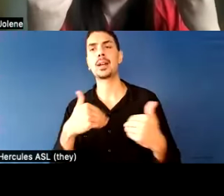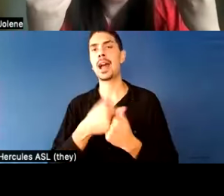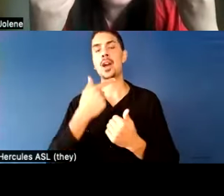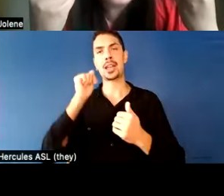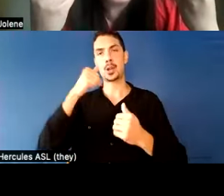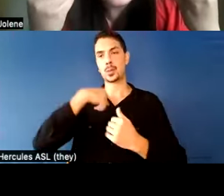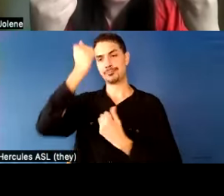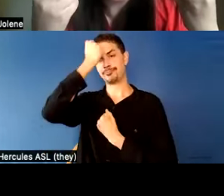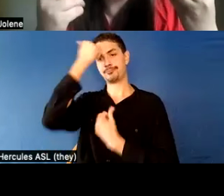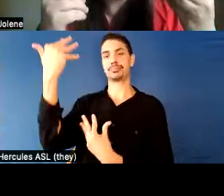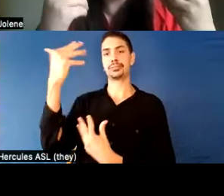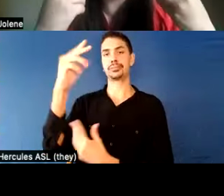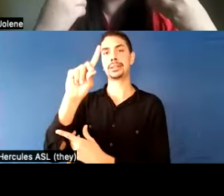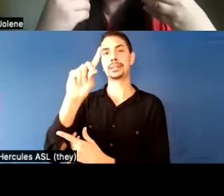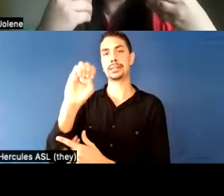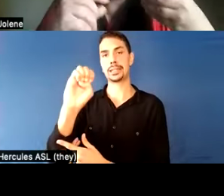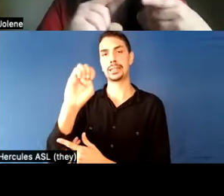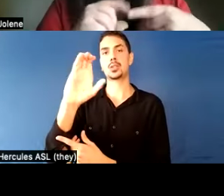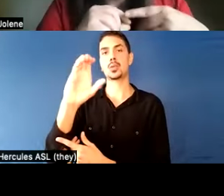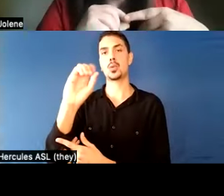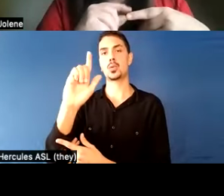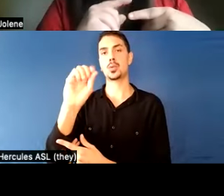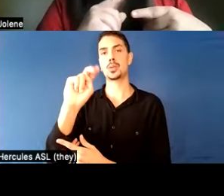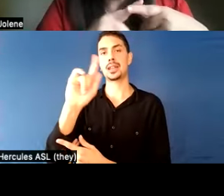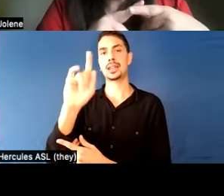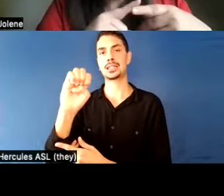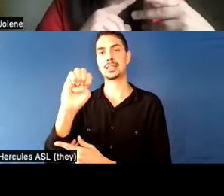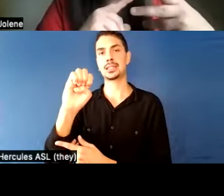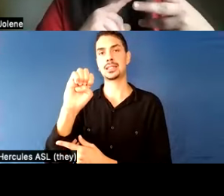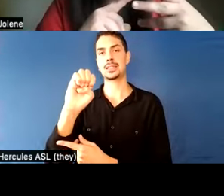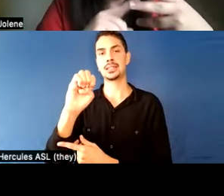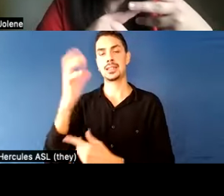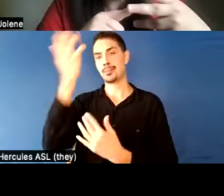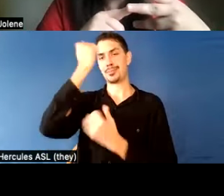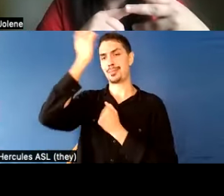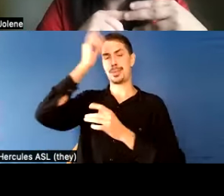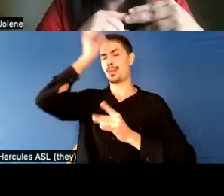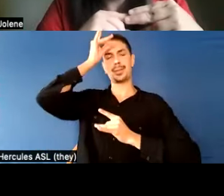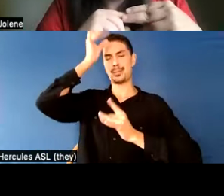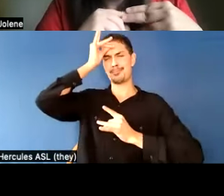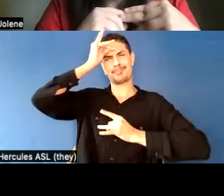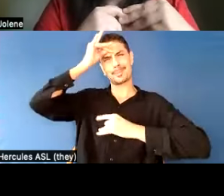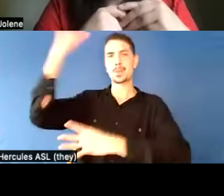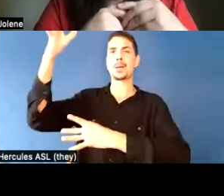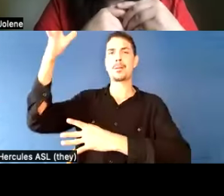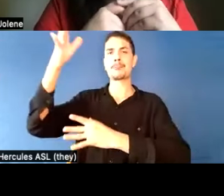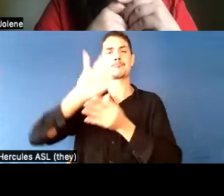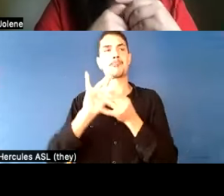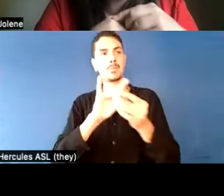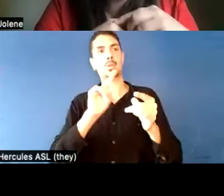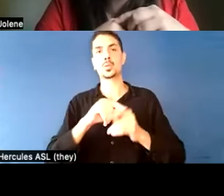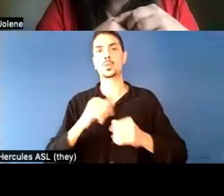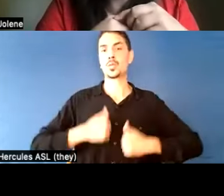decolonizing our way of thinking about how we are communicating about sex offenders and about victims? And so, I mean,